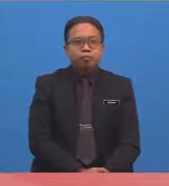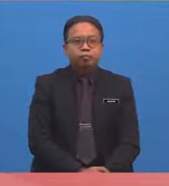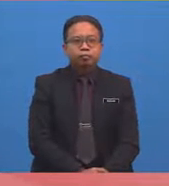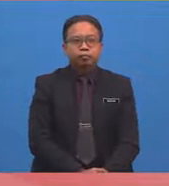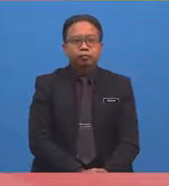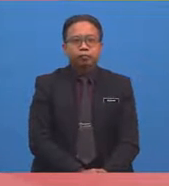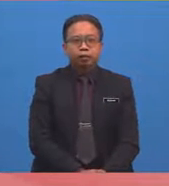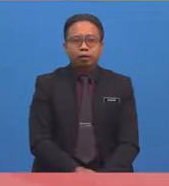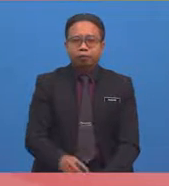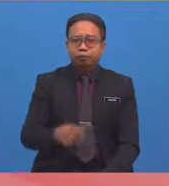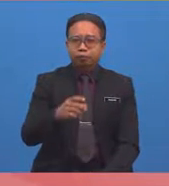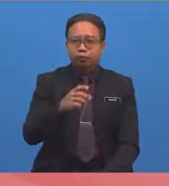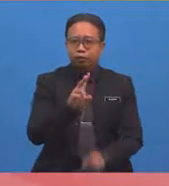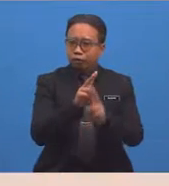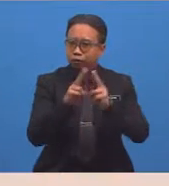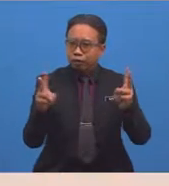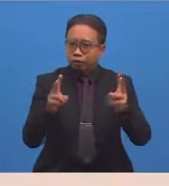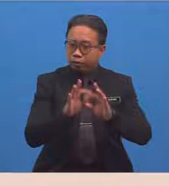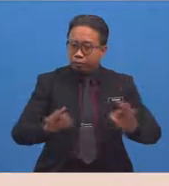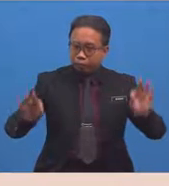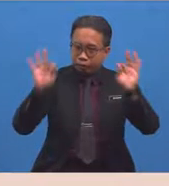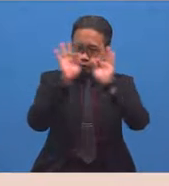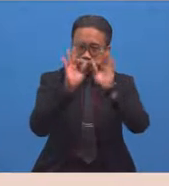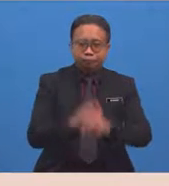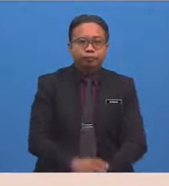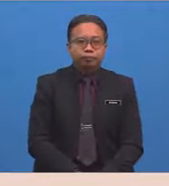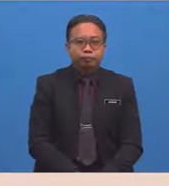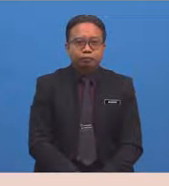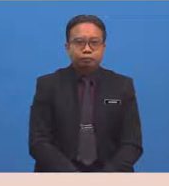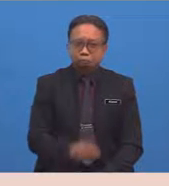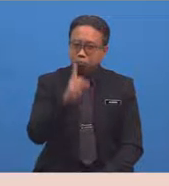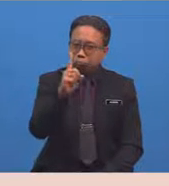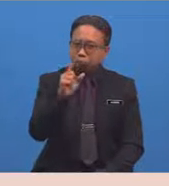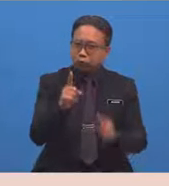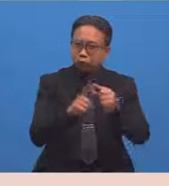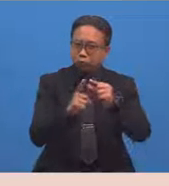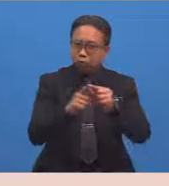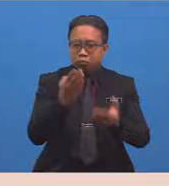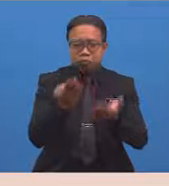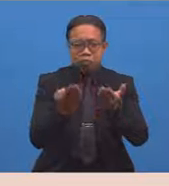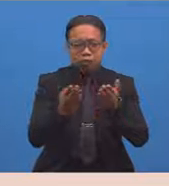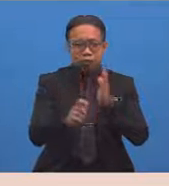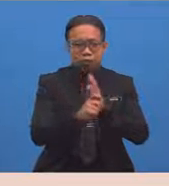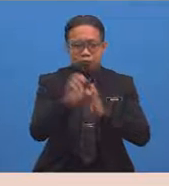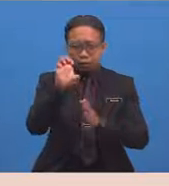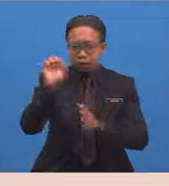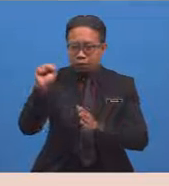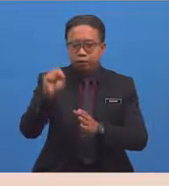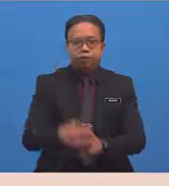is a golden rule that is very important. There are some words that you may add ES as